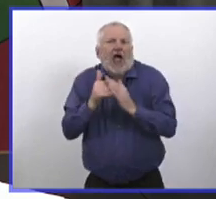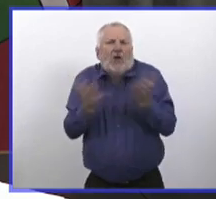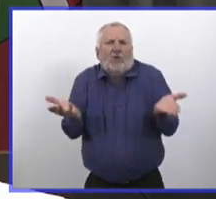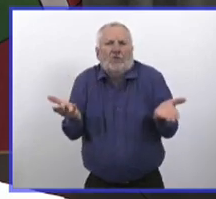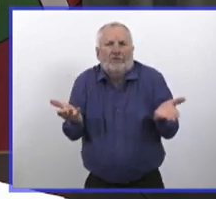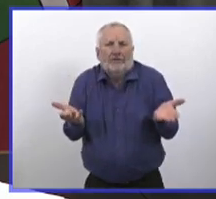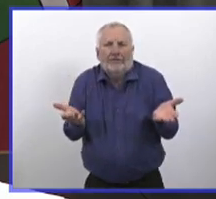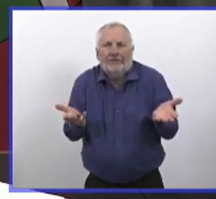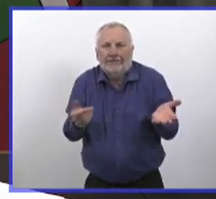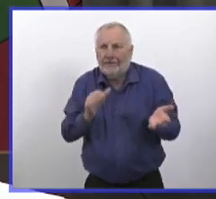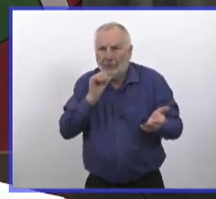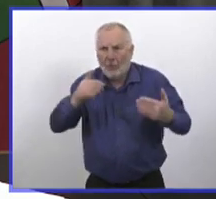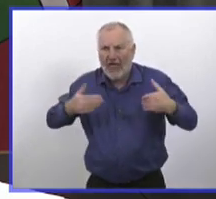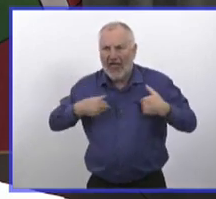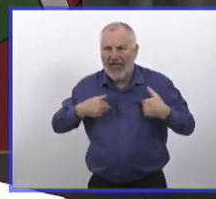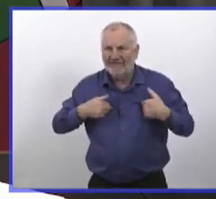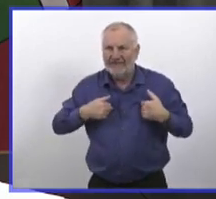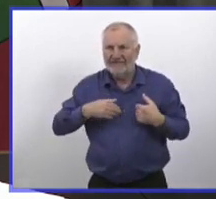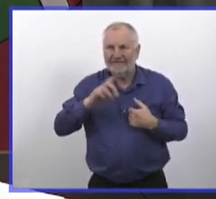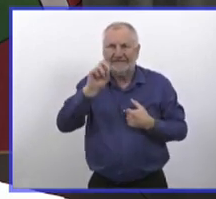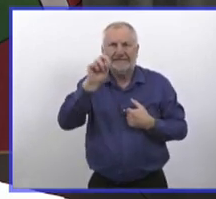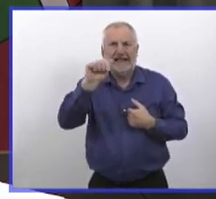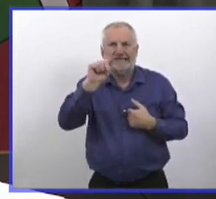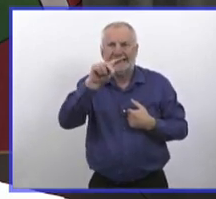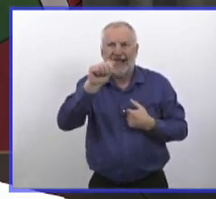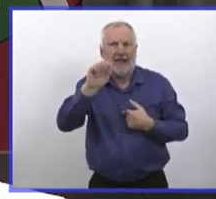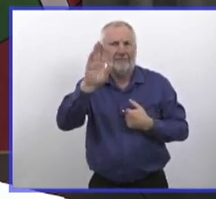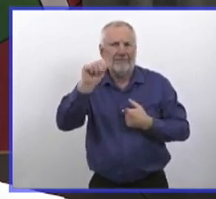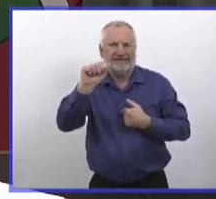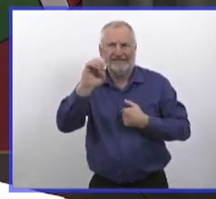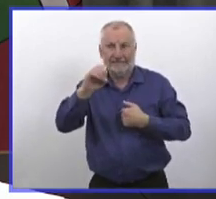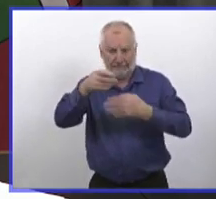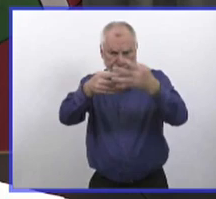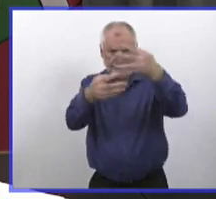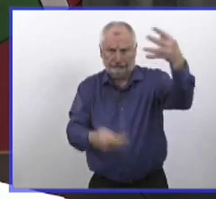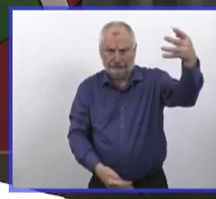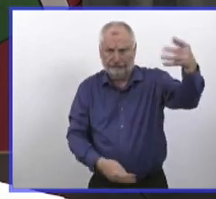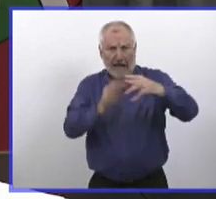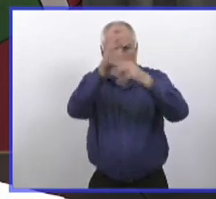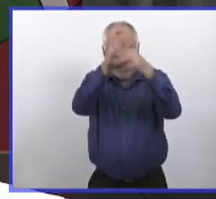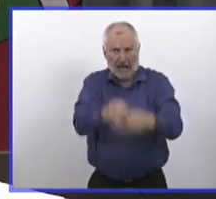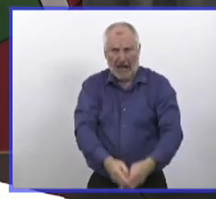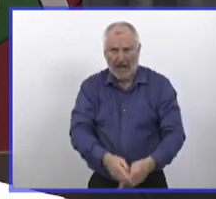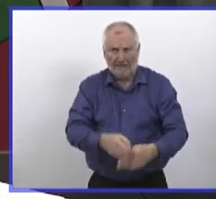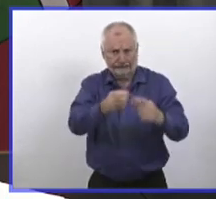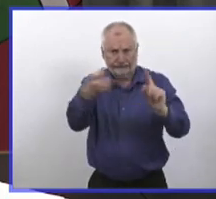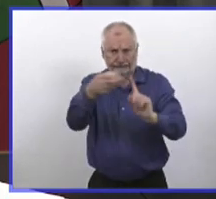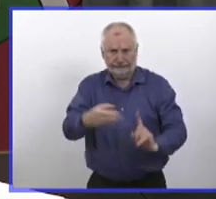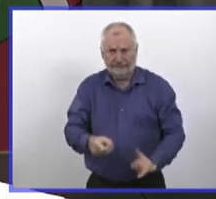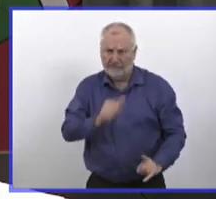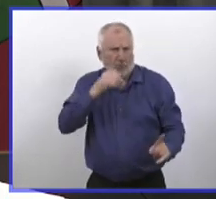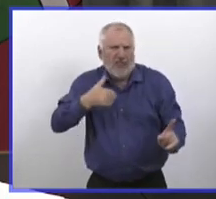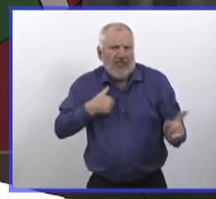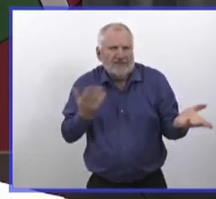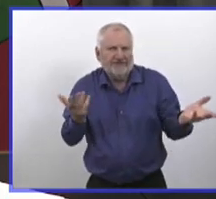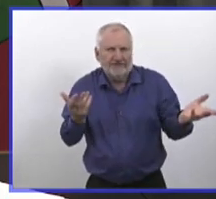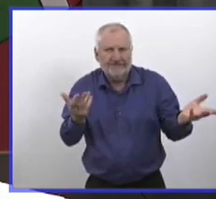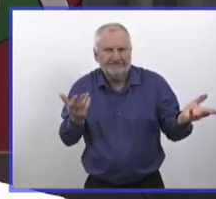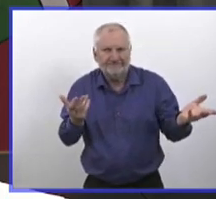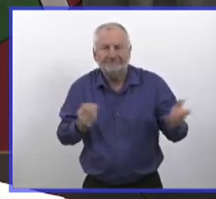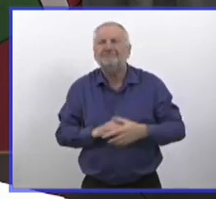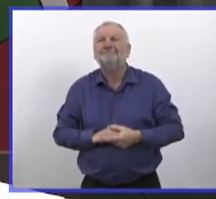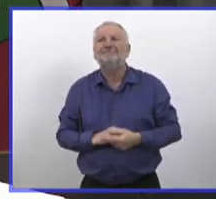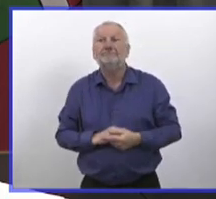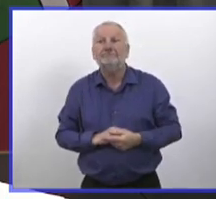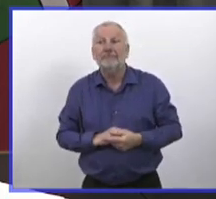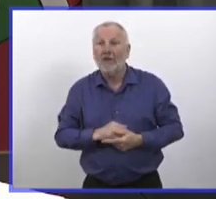the different Manitobans are who have specific health conditions. Certainly there are some reportable conditions through the Public Health Act that